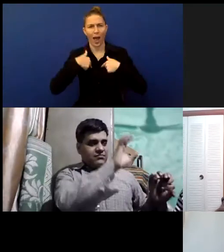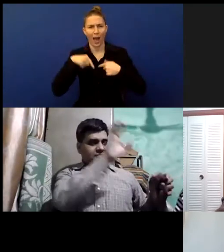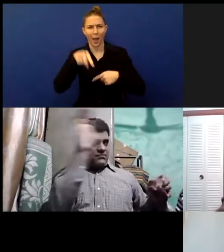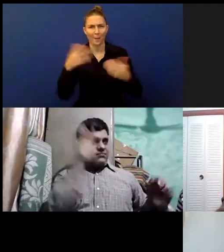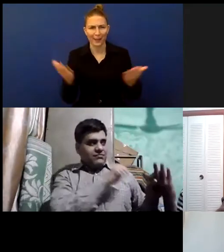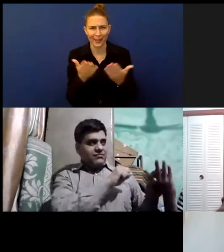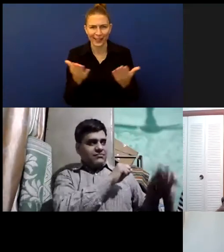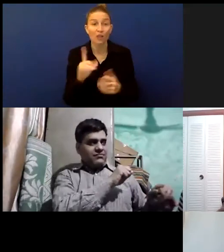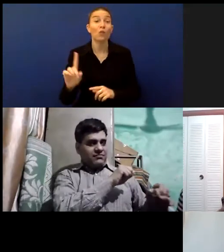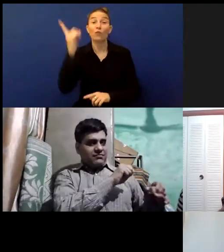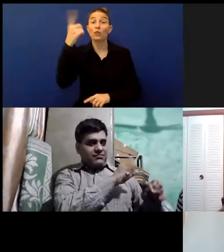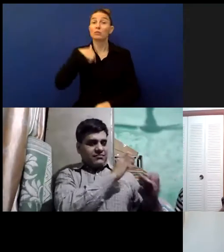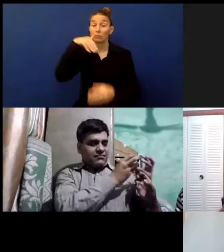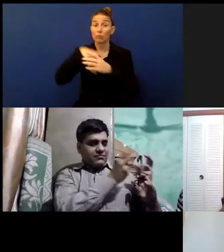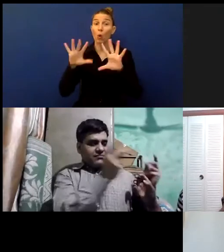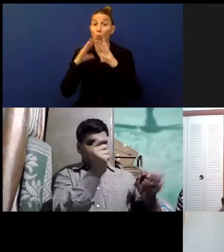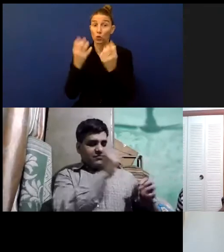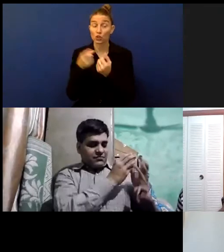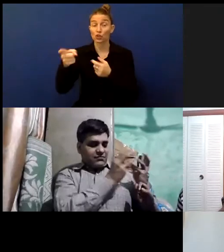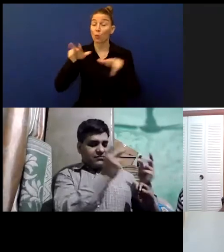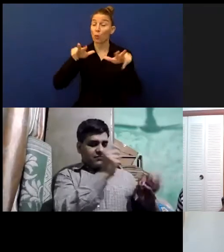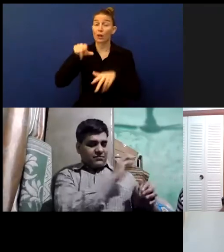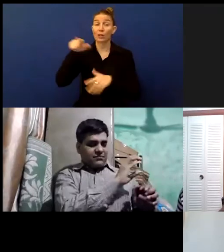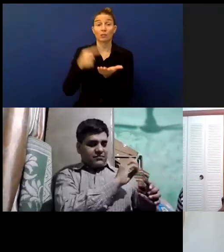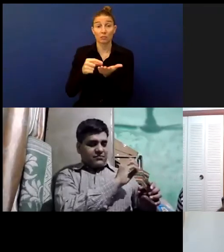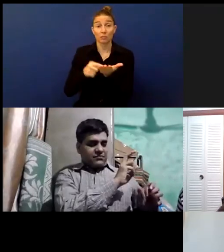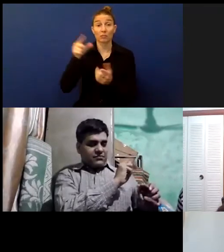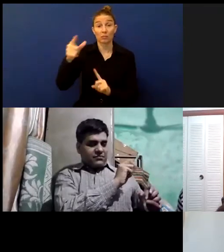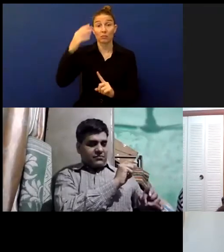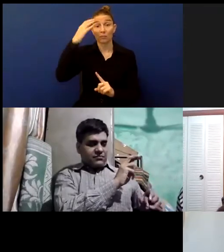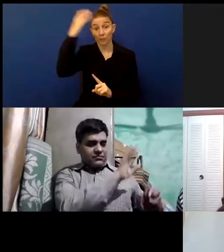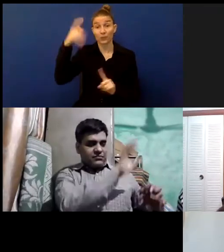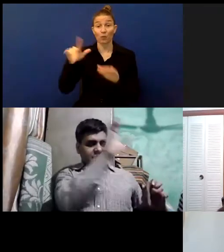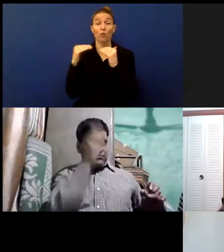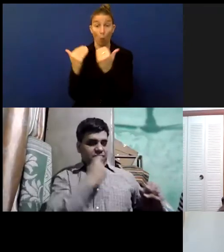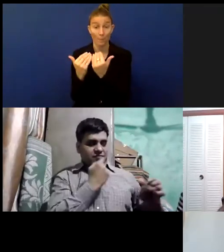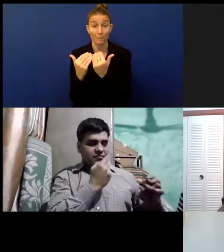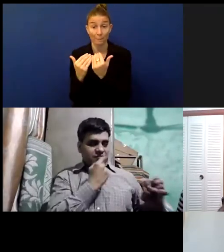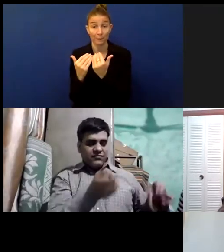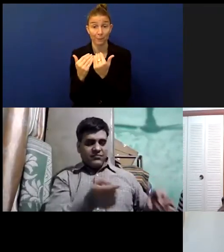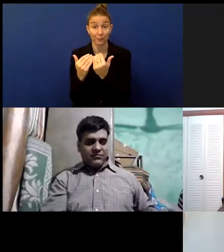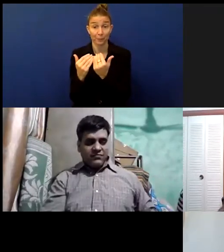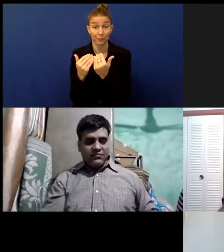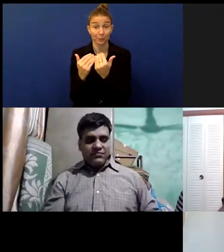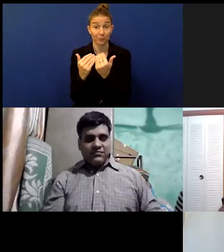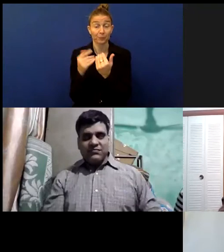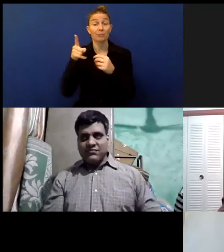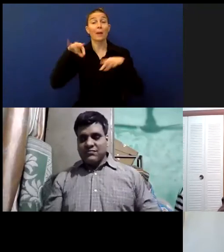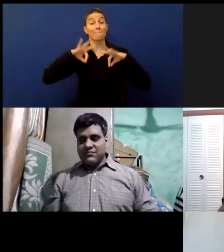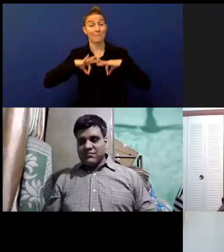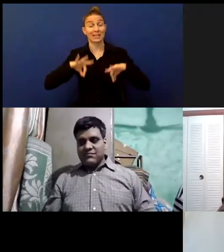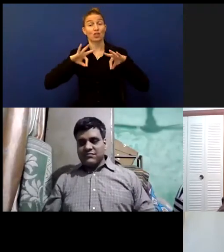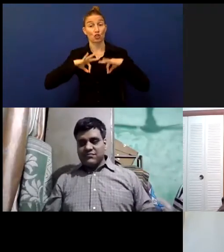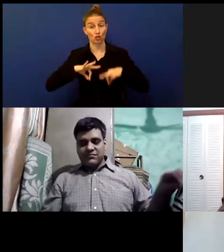workshop organized by the Uganda Internet Governance Forum, which was hosted at the Ministry